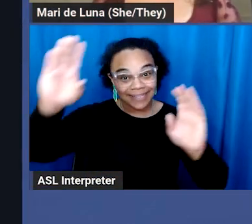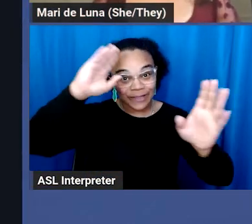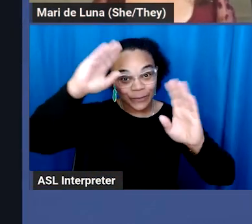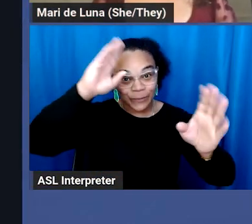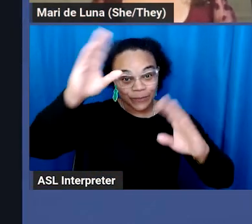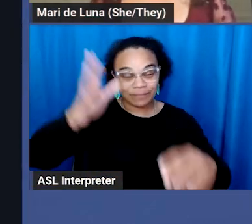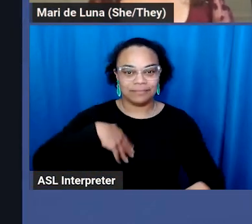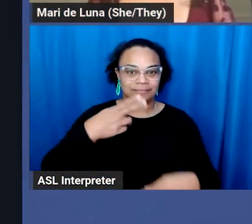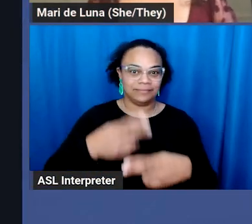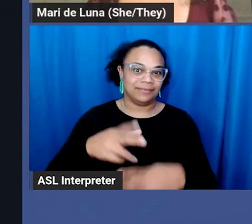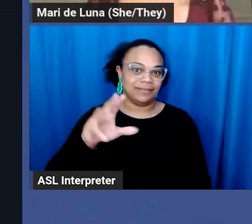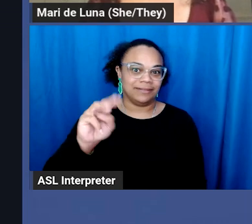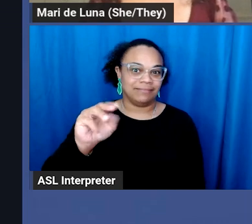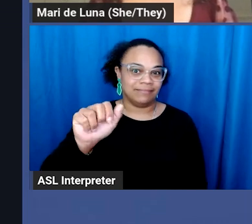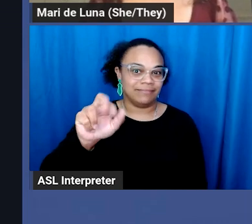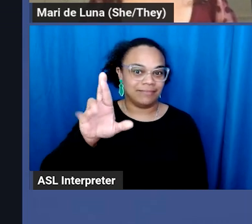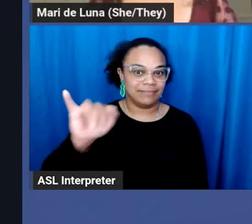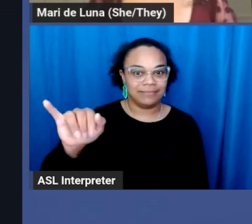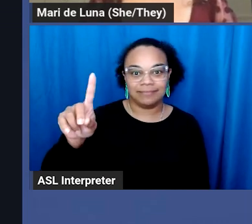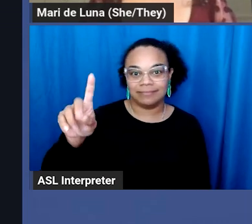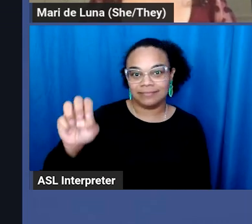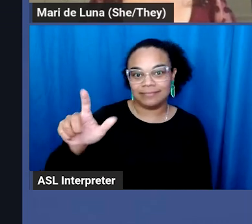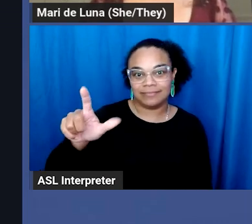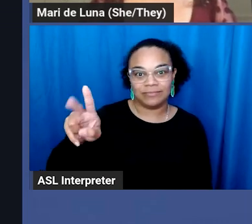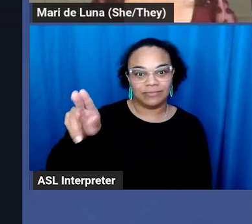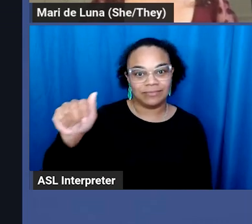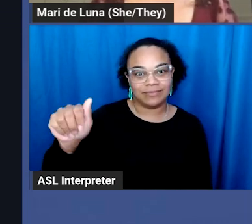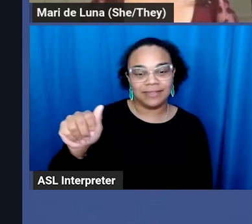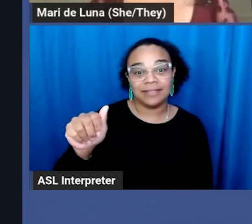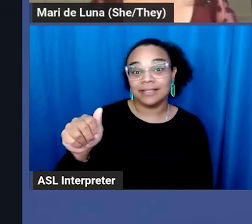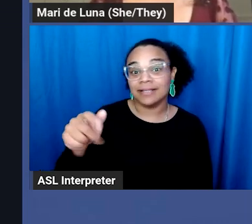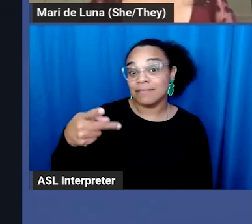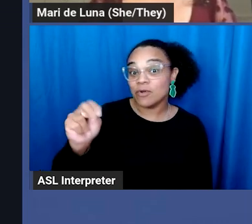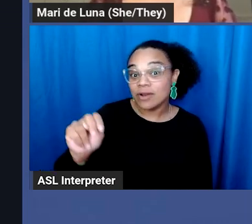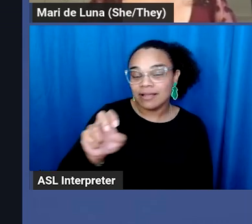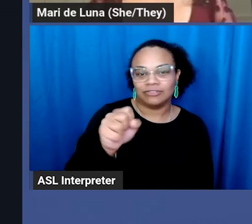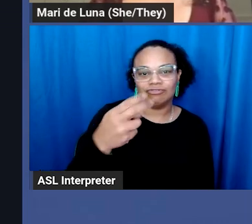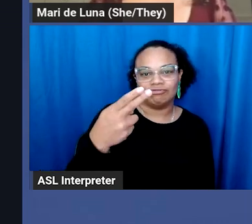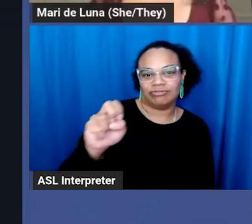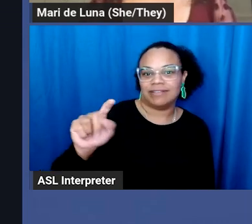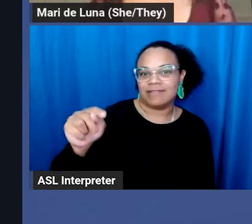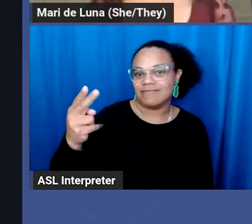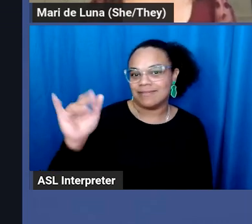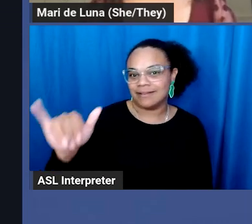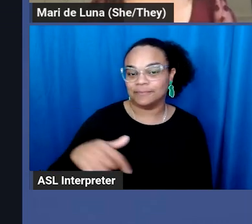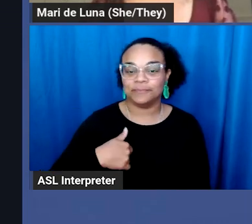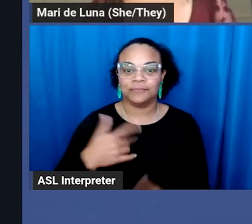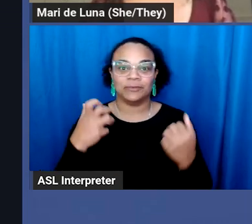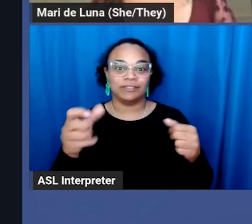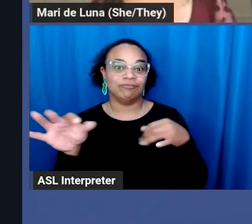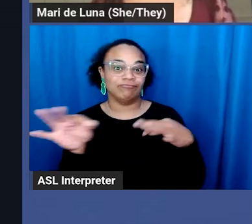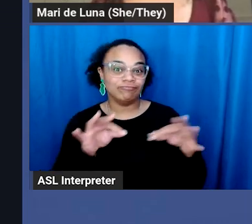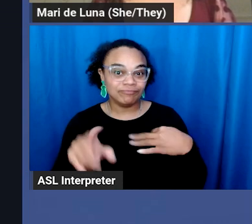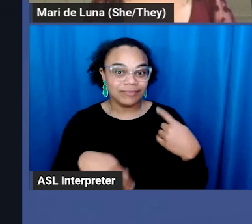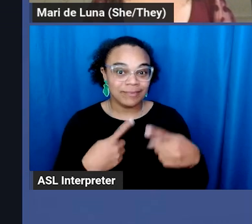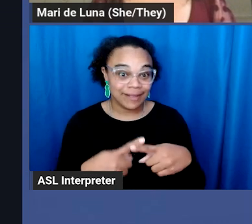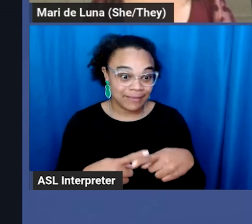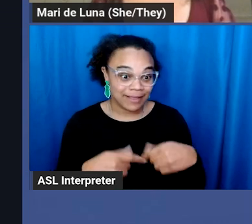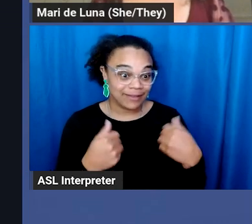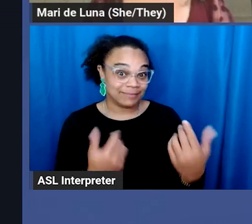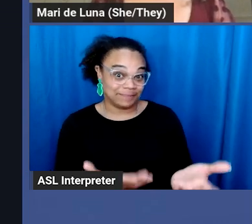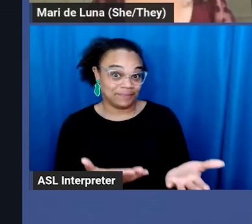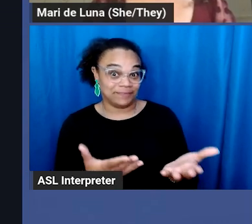Hello, my name is Mari de Luna, she, they, and I'd like to talk to you about